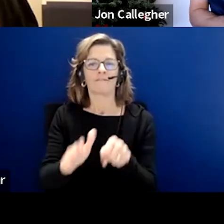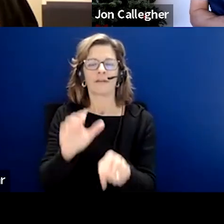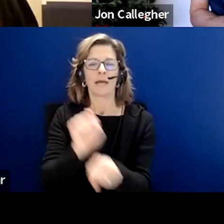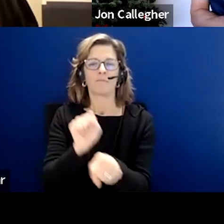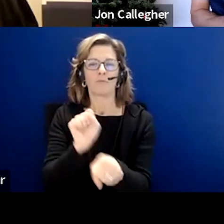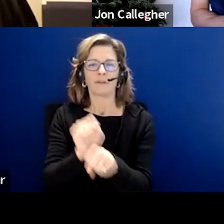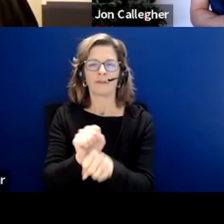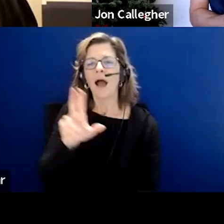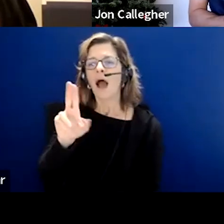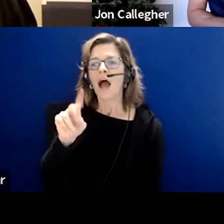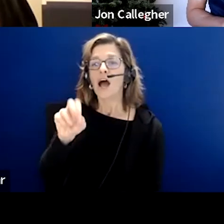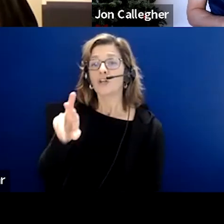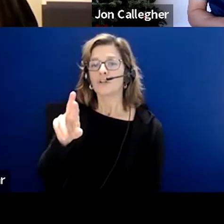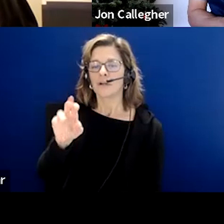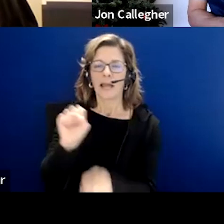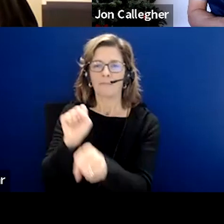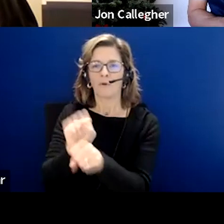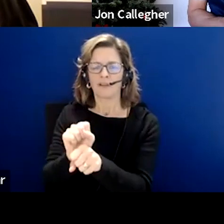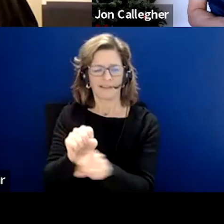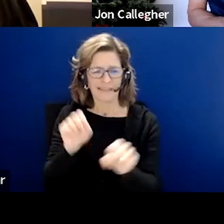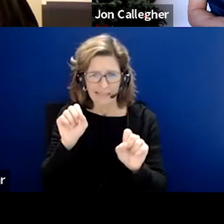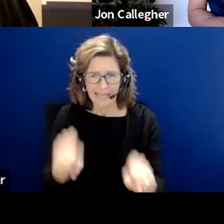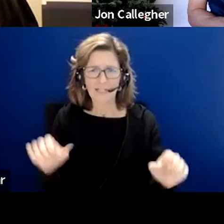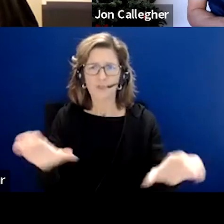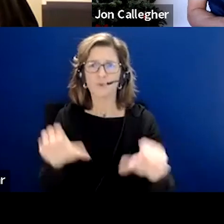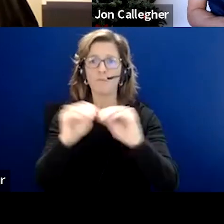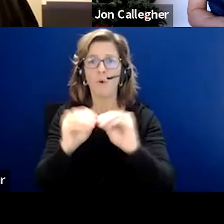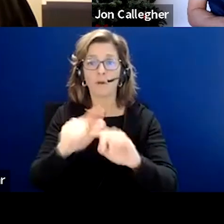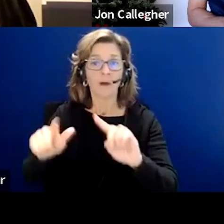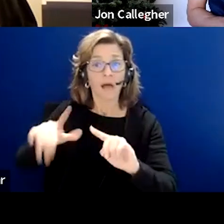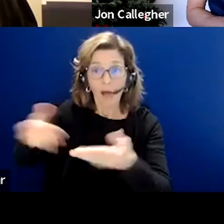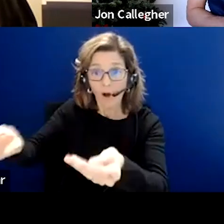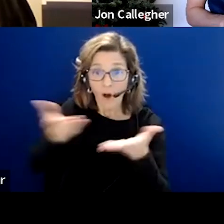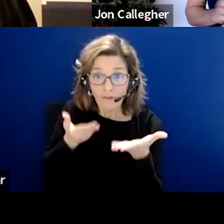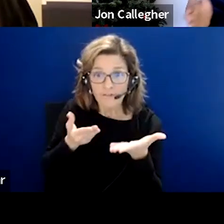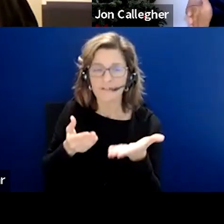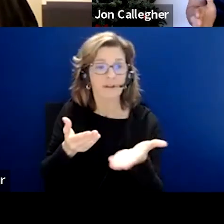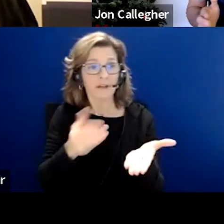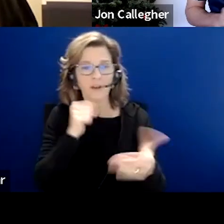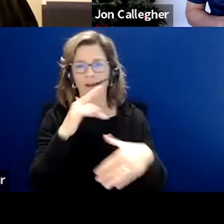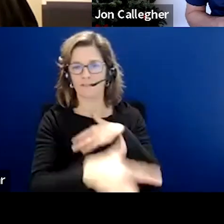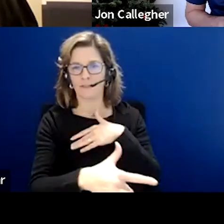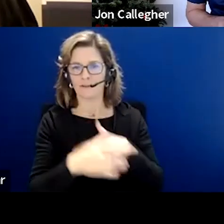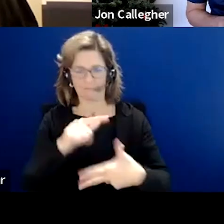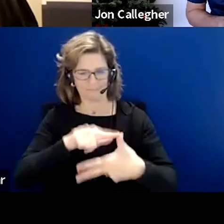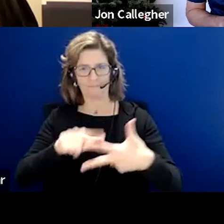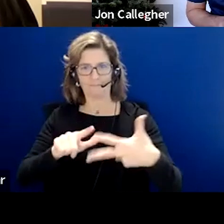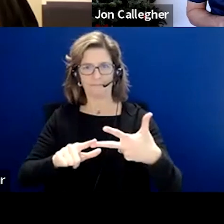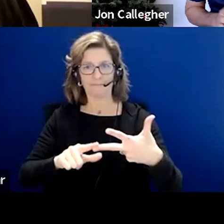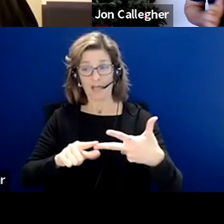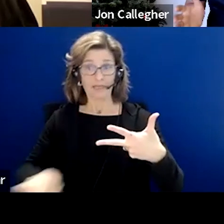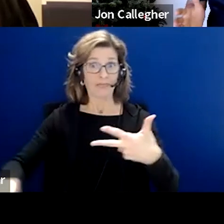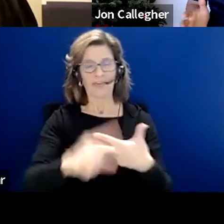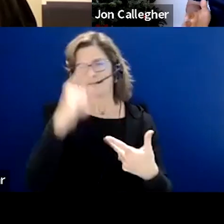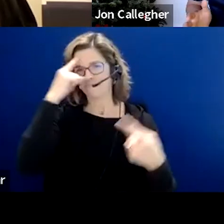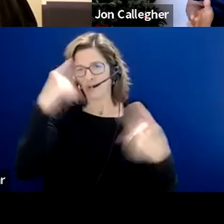is available or offered to them. So I think, so just to start this off, we think